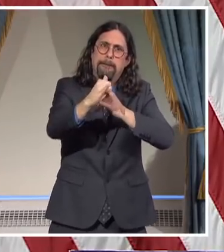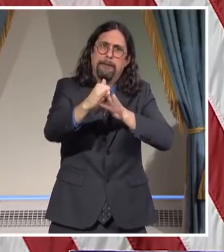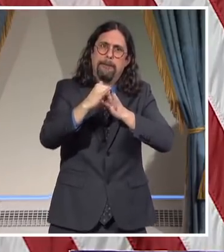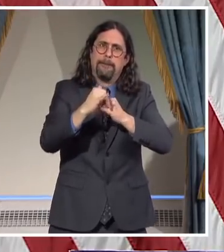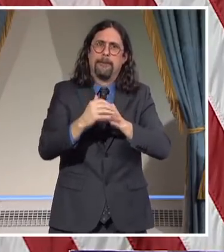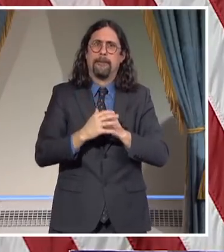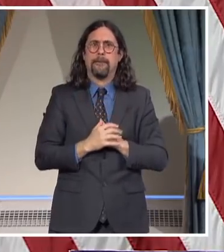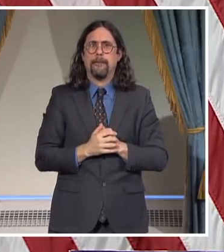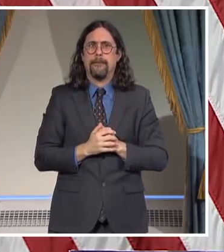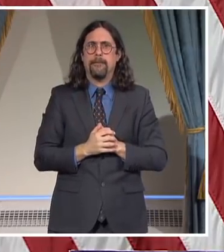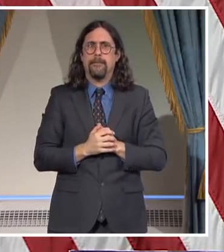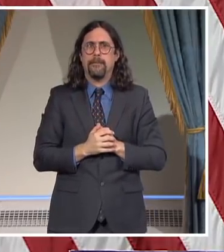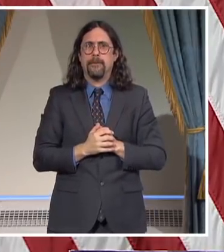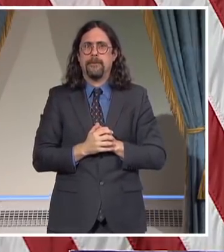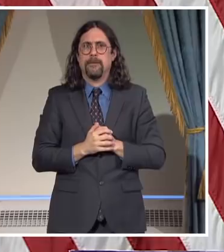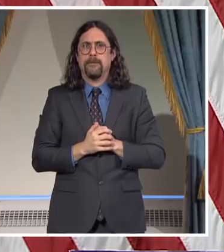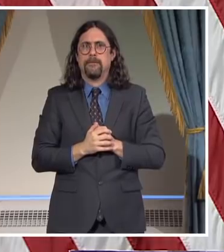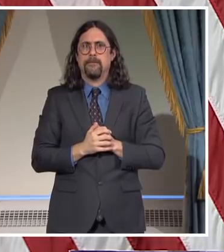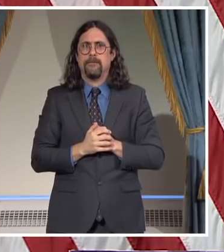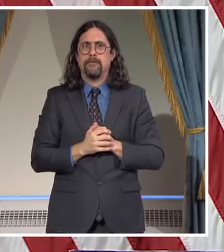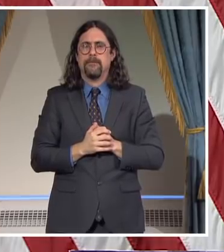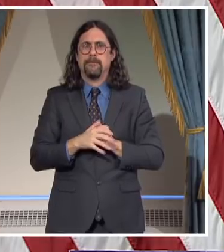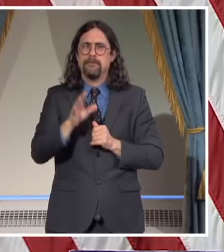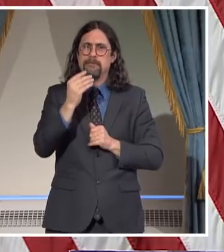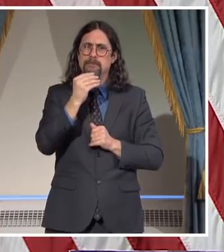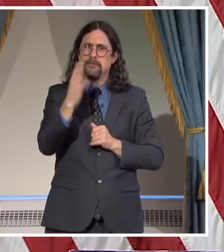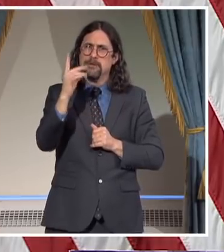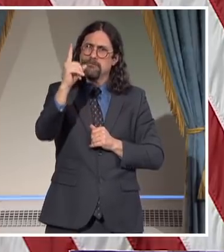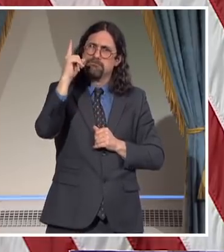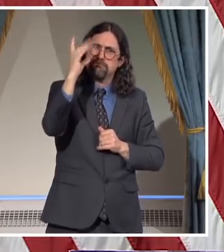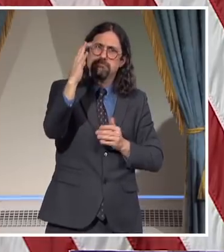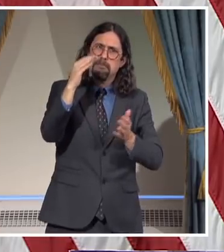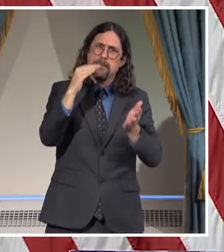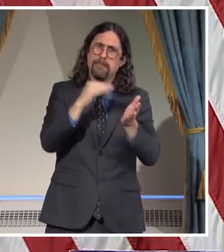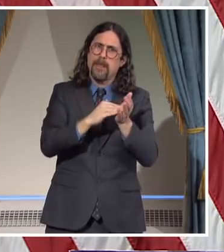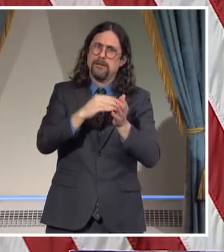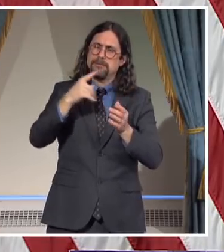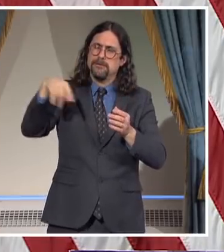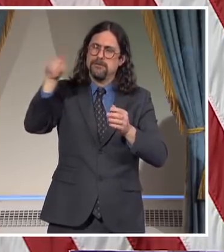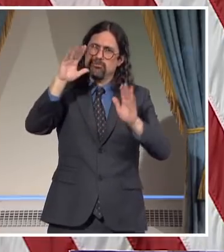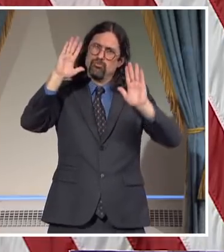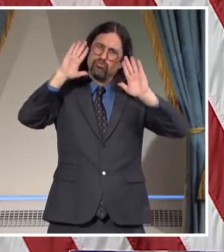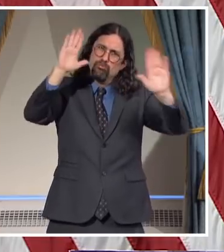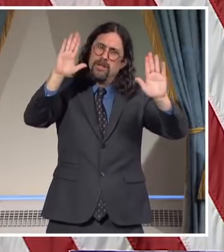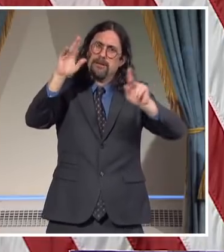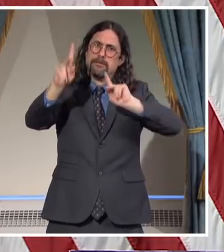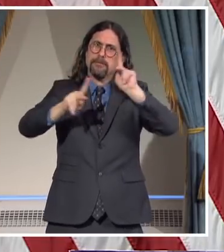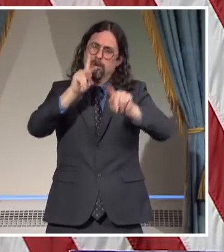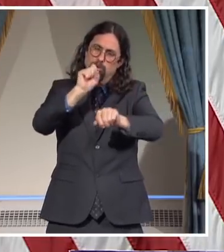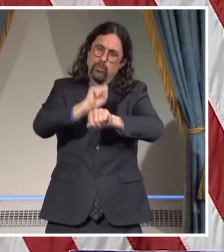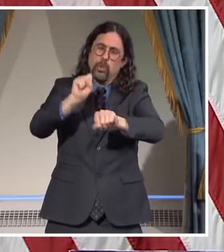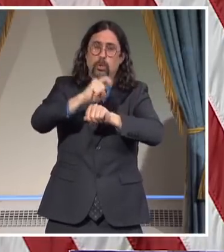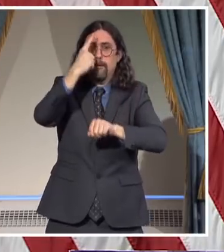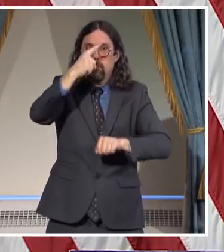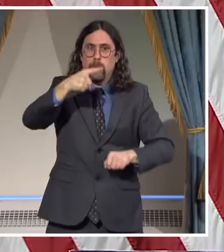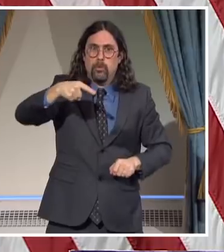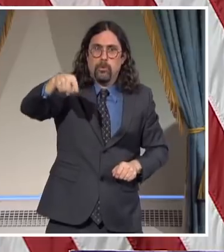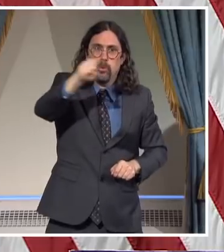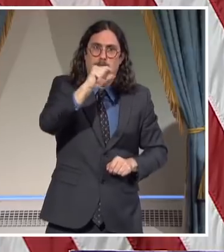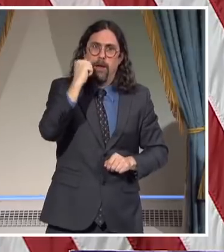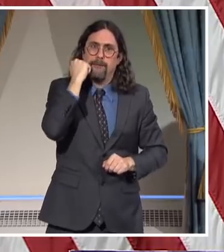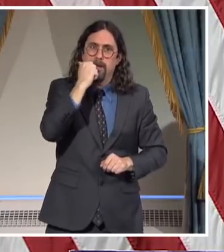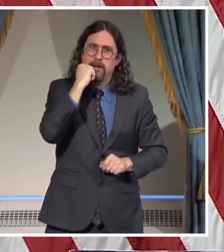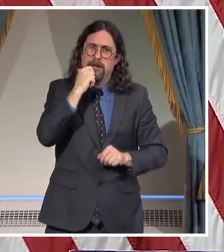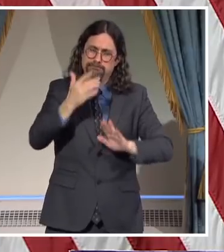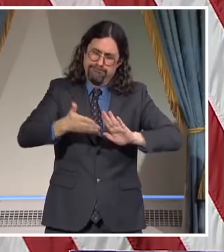people working every single day to protect you, whether it's our first responders, our healthcare workers, our transit workers, and all those other